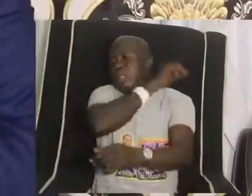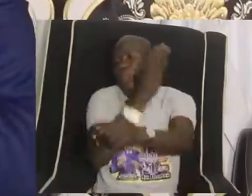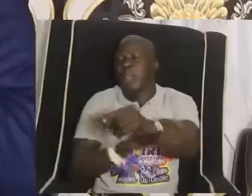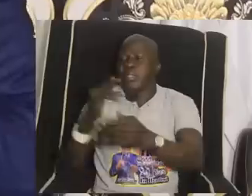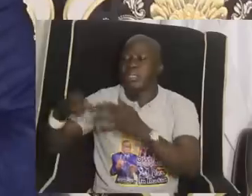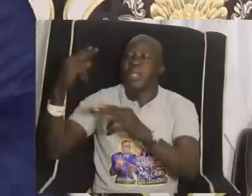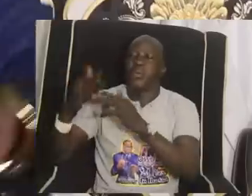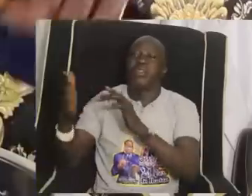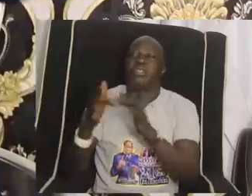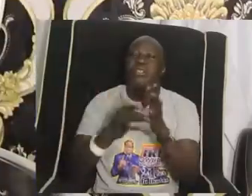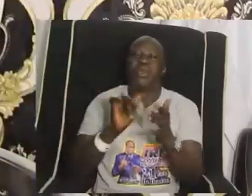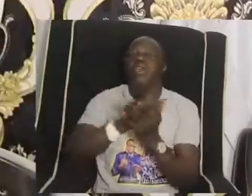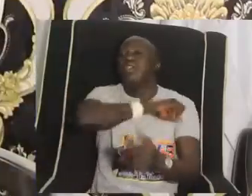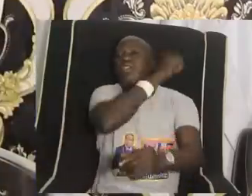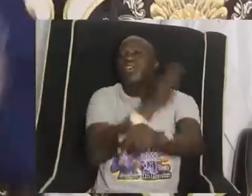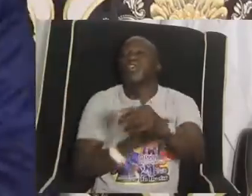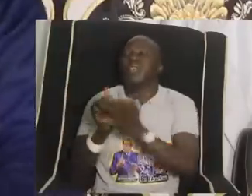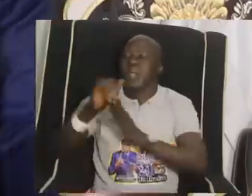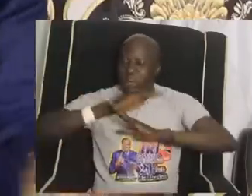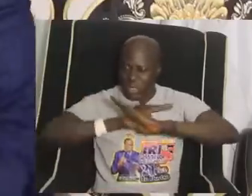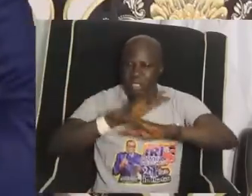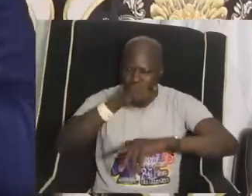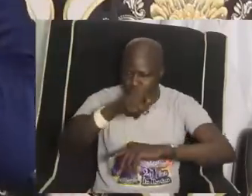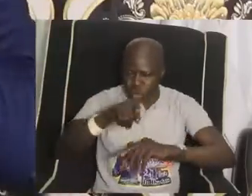mighty name of Jesus. In the name of Jesus. I second down, grow.